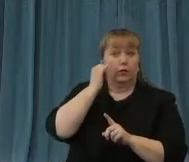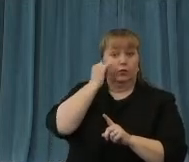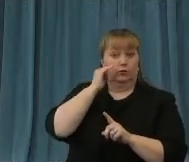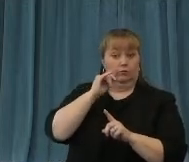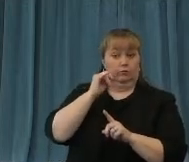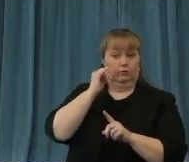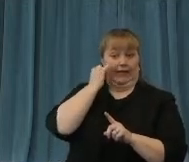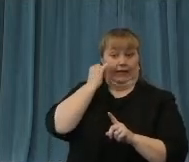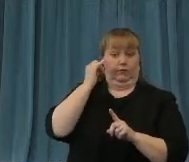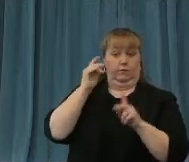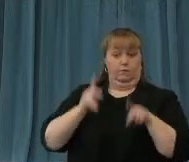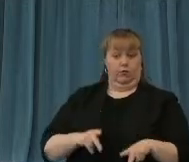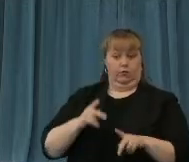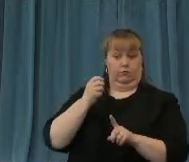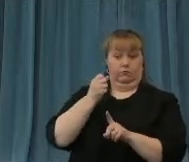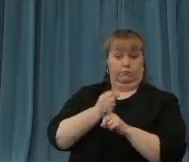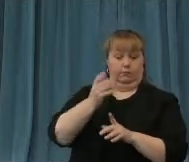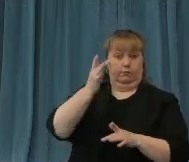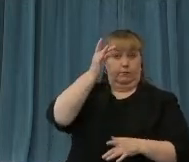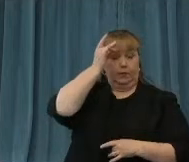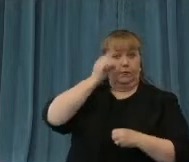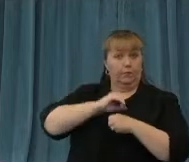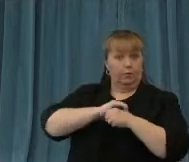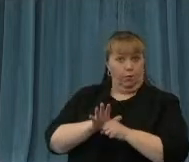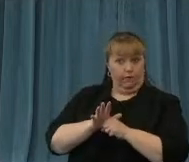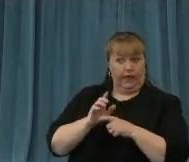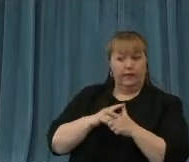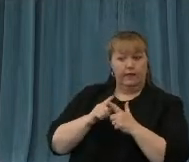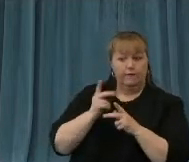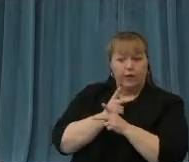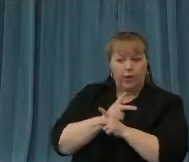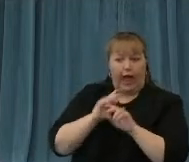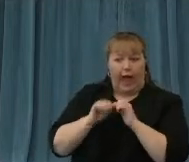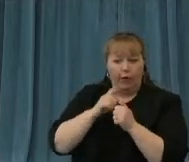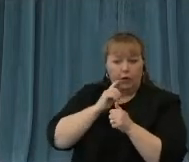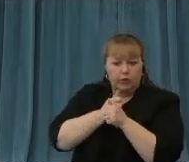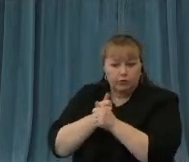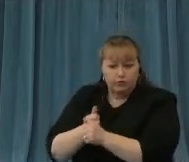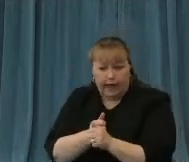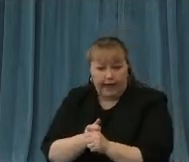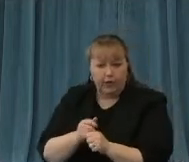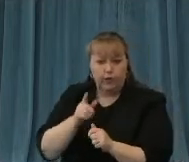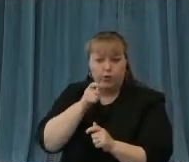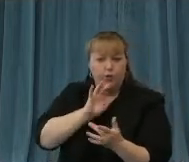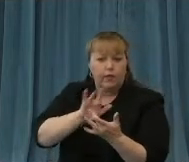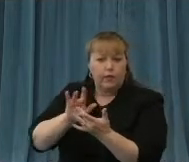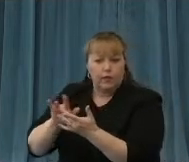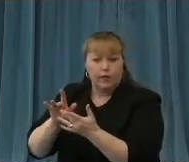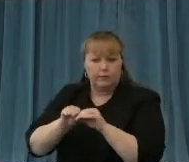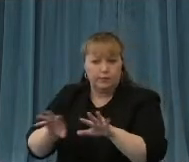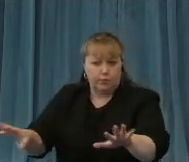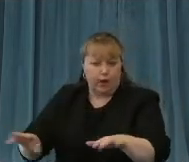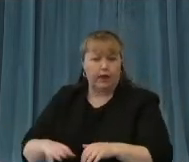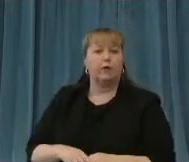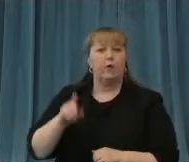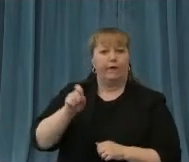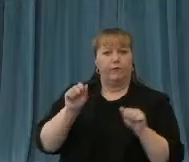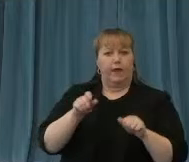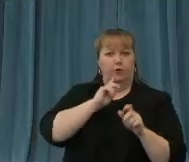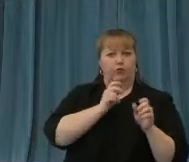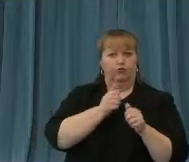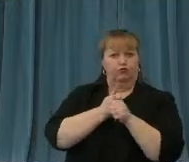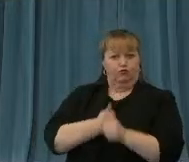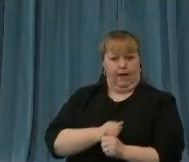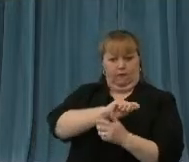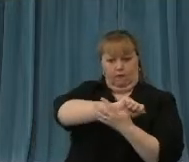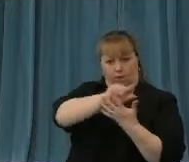and sufficient laboratory testing capacity to process COVID-19 testing samples. Thank you. Before we move to phase one, we